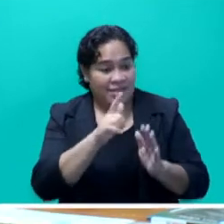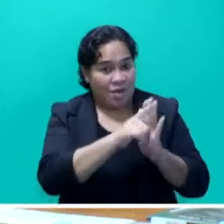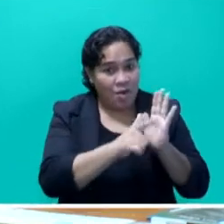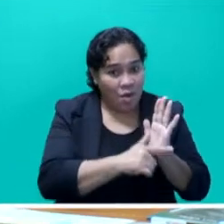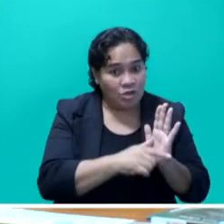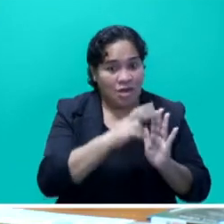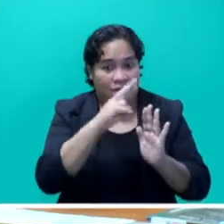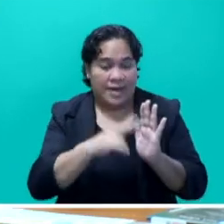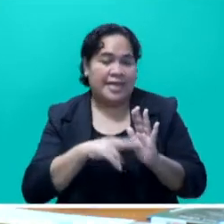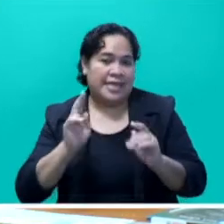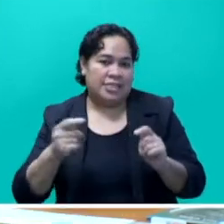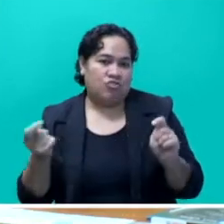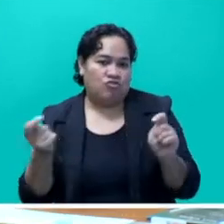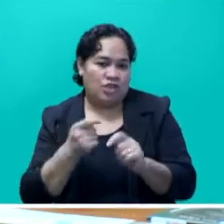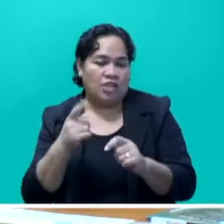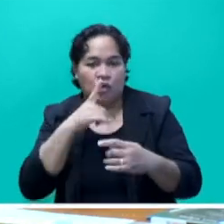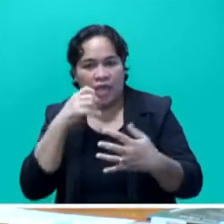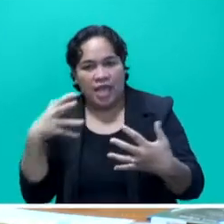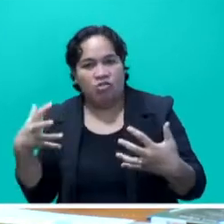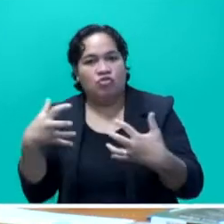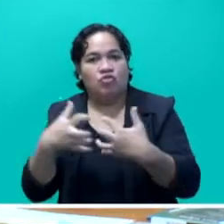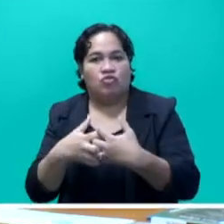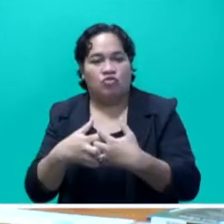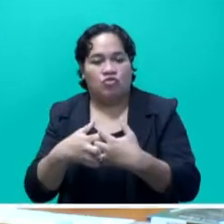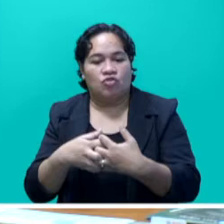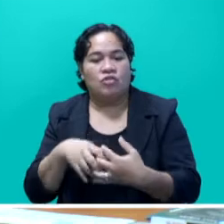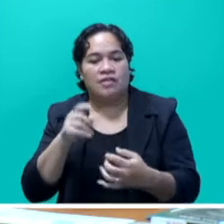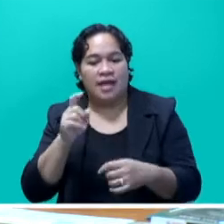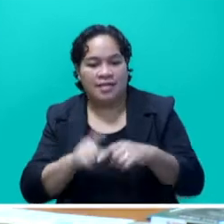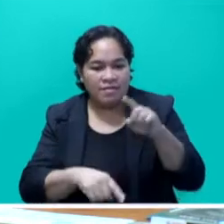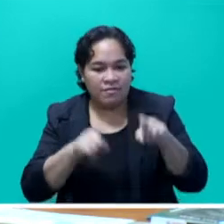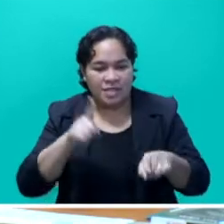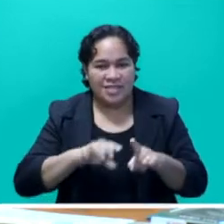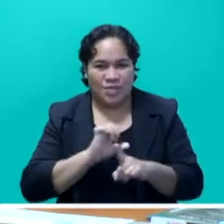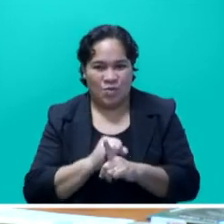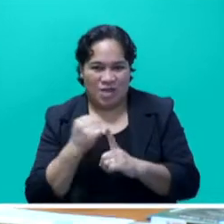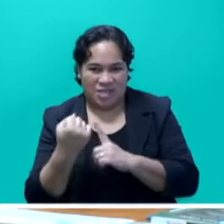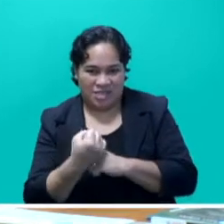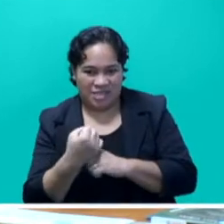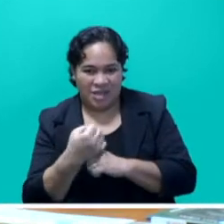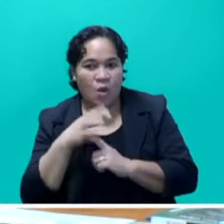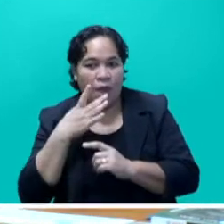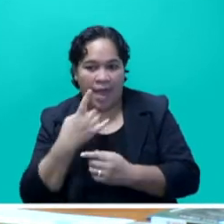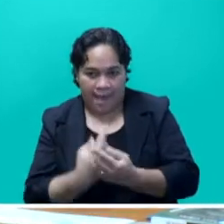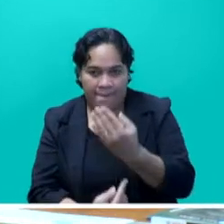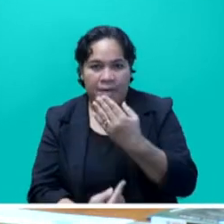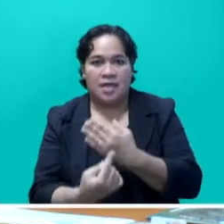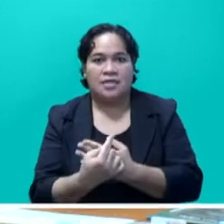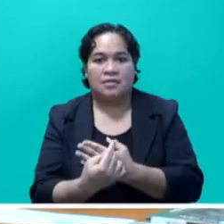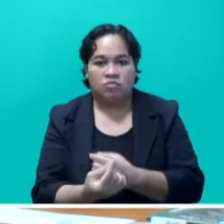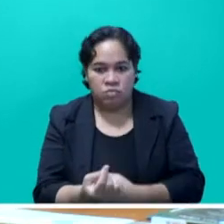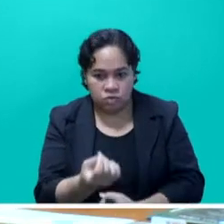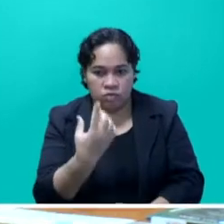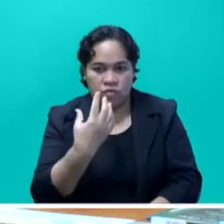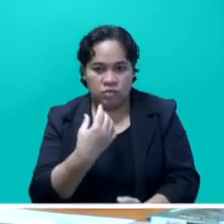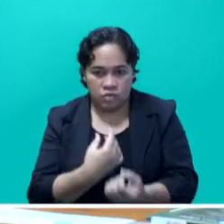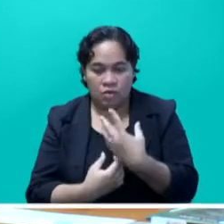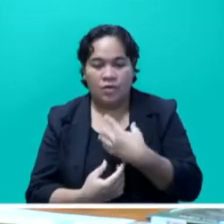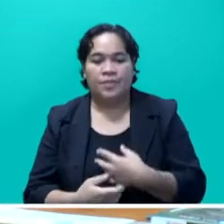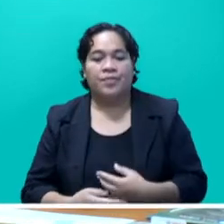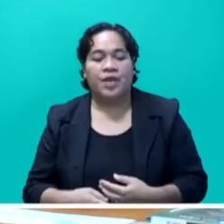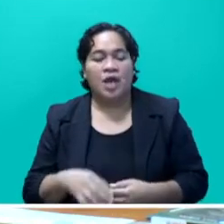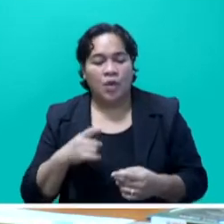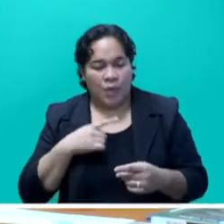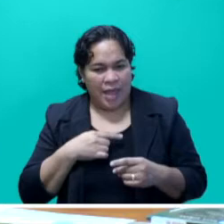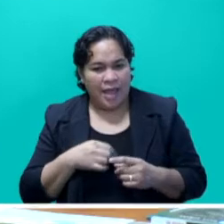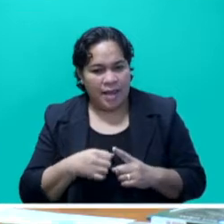to change to suit a different situation as it arises. The proposed changes to